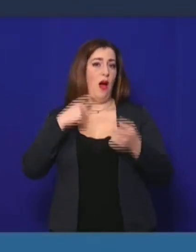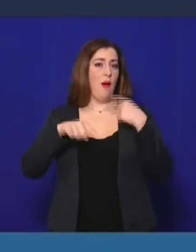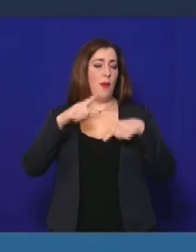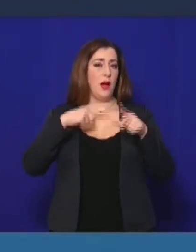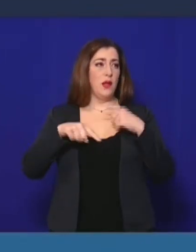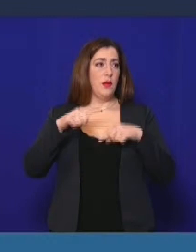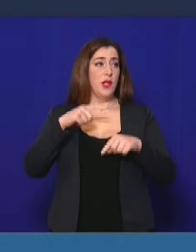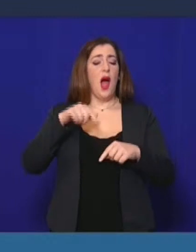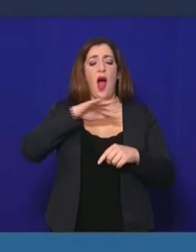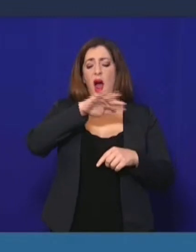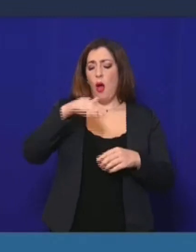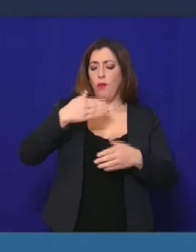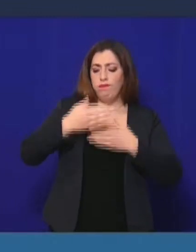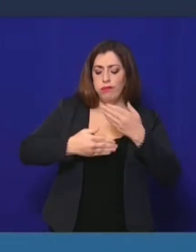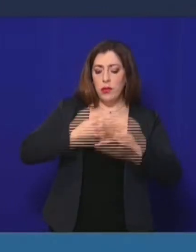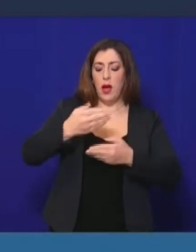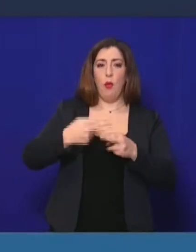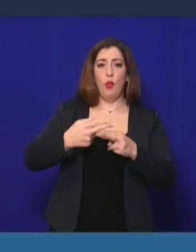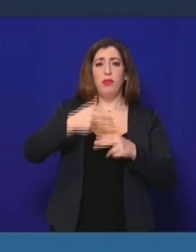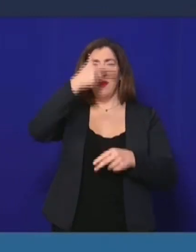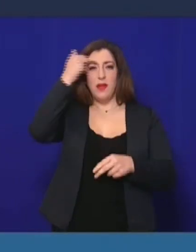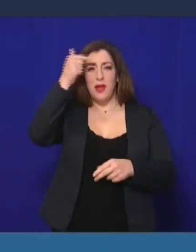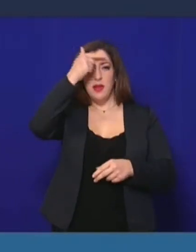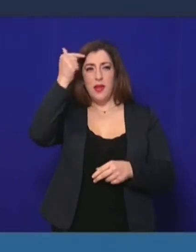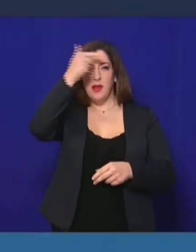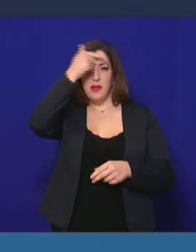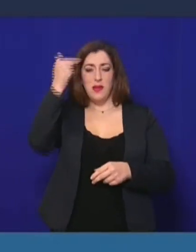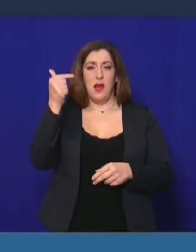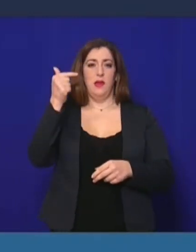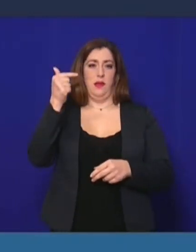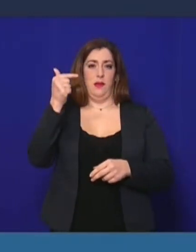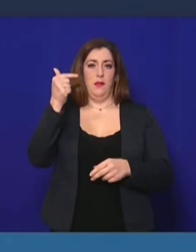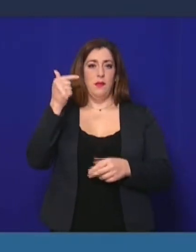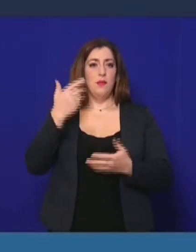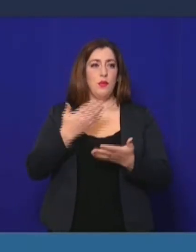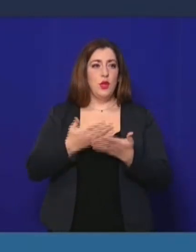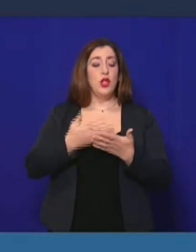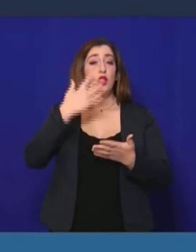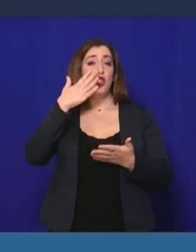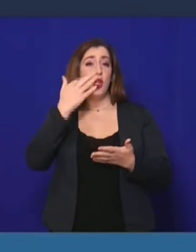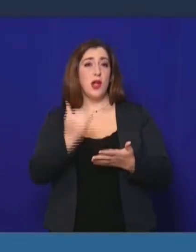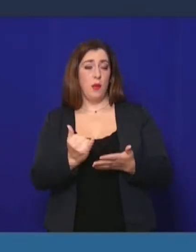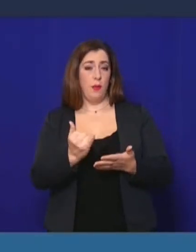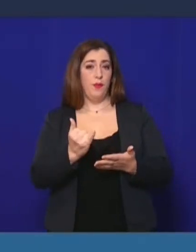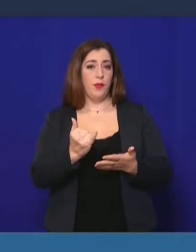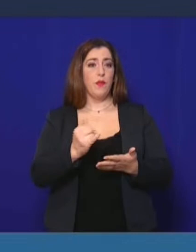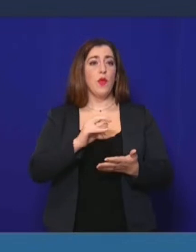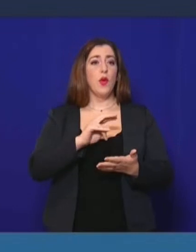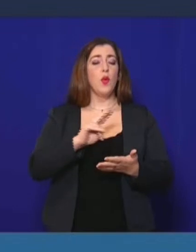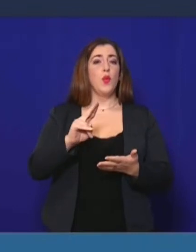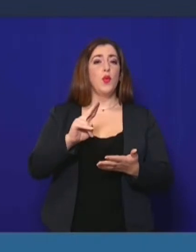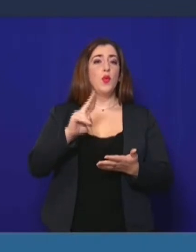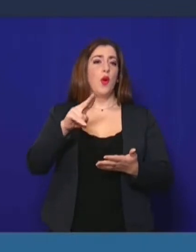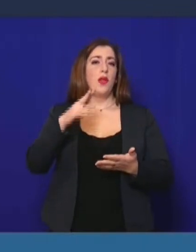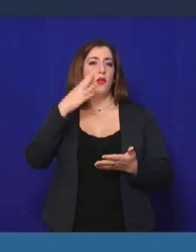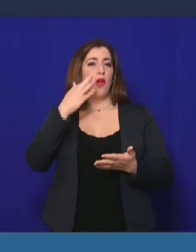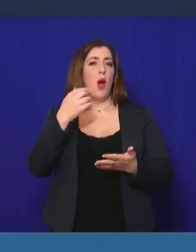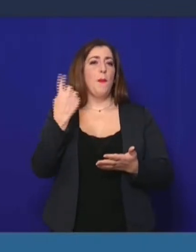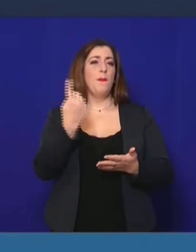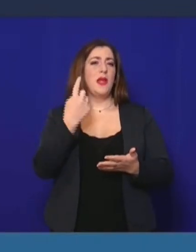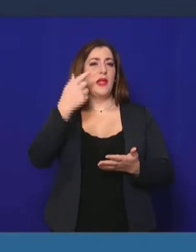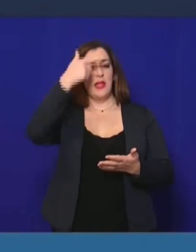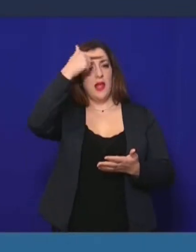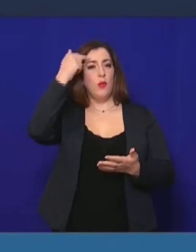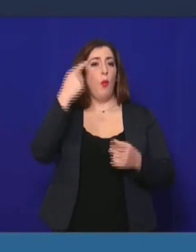komplejna nagħmlu testijiet anka għal ċertu genetic sequencing ta' dawk il-każijiet li konna pożittivi u għadna